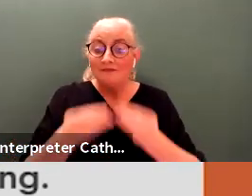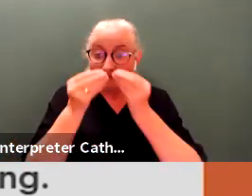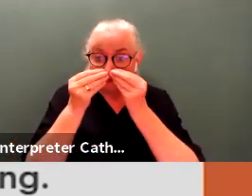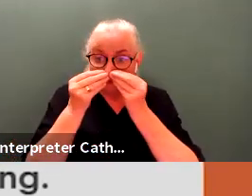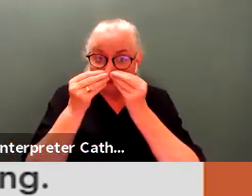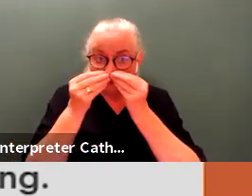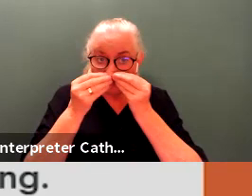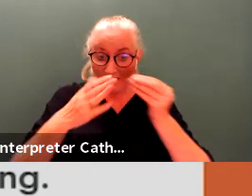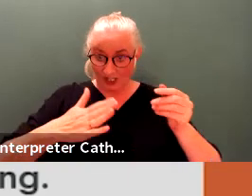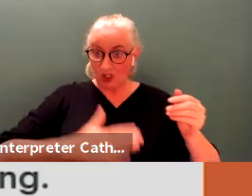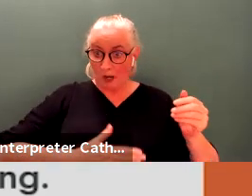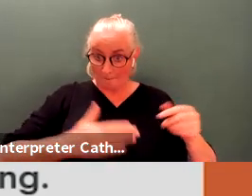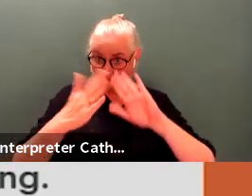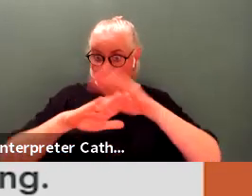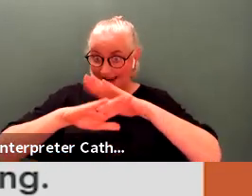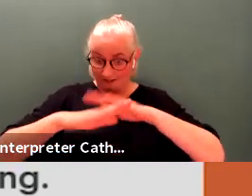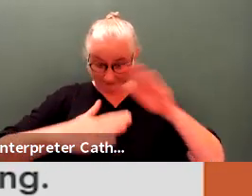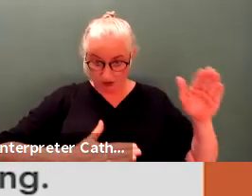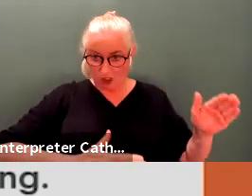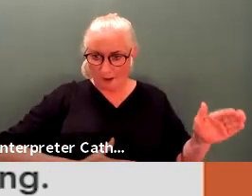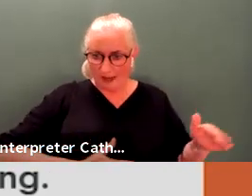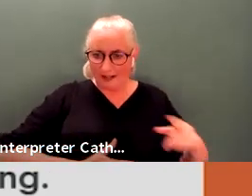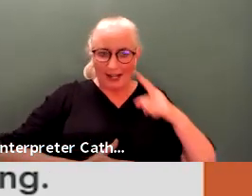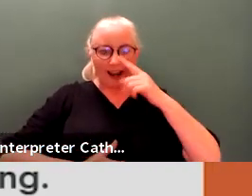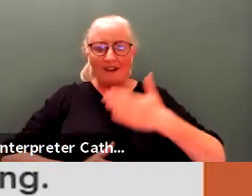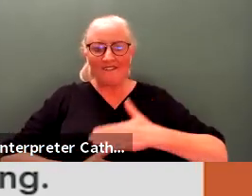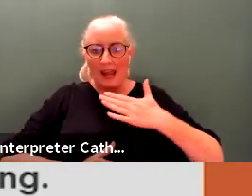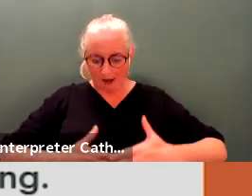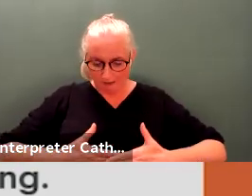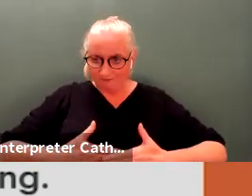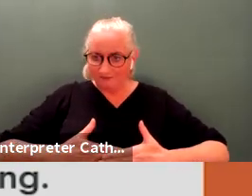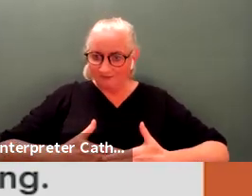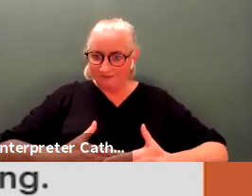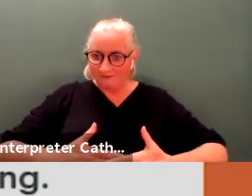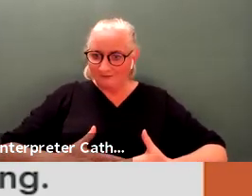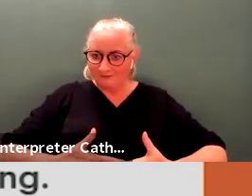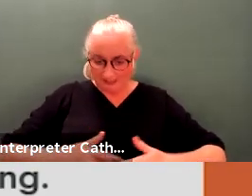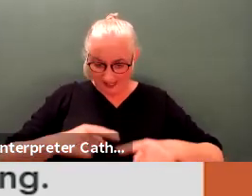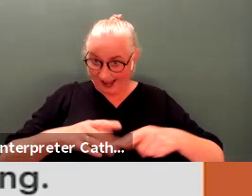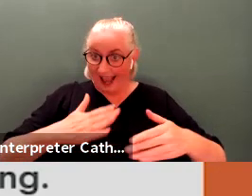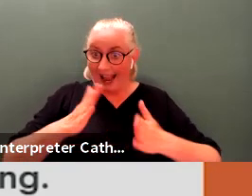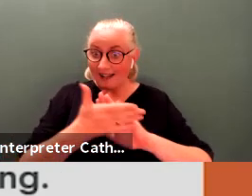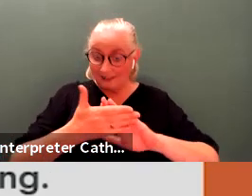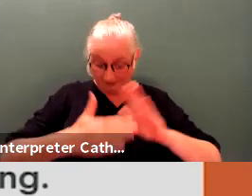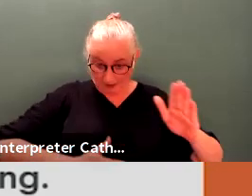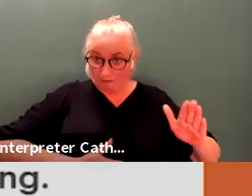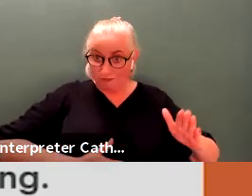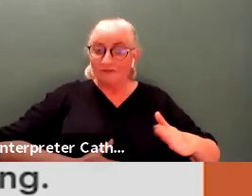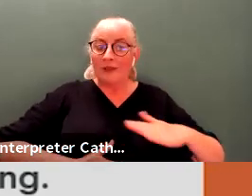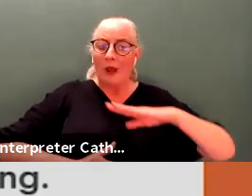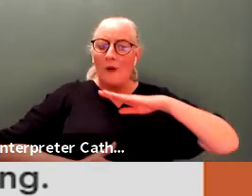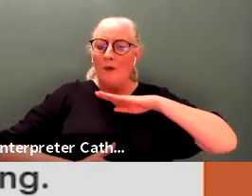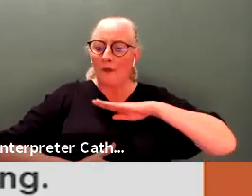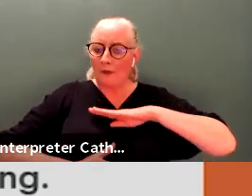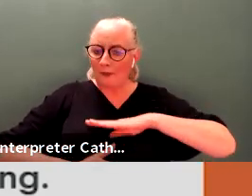your hand on your tummy. As you breathe in, you'll feel your tummy muscles rise into your hand. Diaphragm is relaxing, your